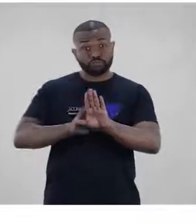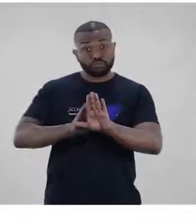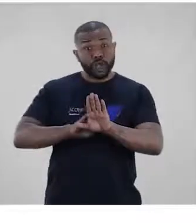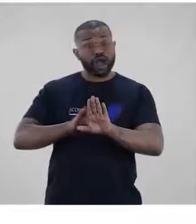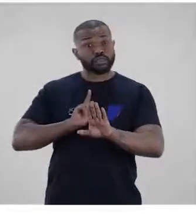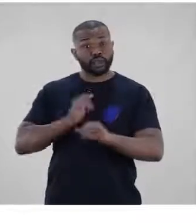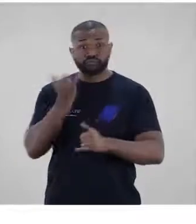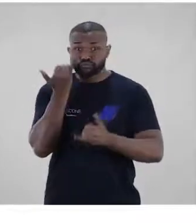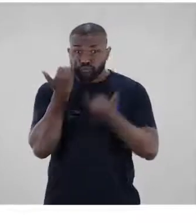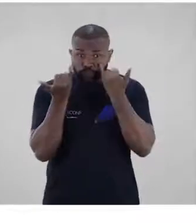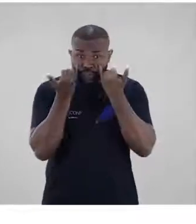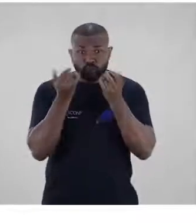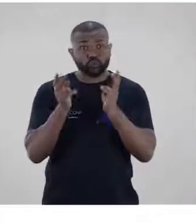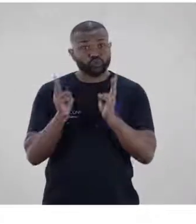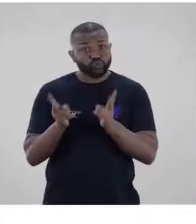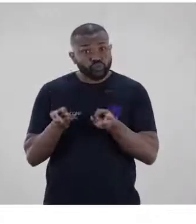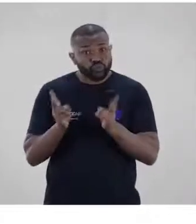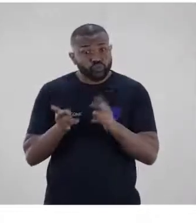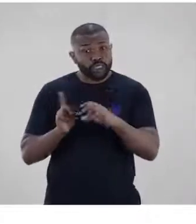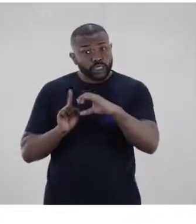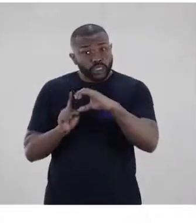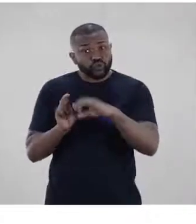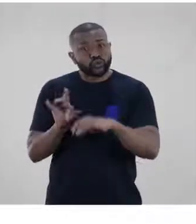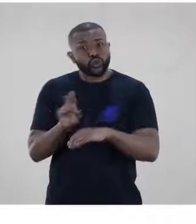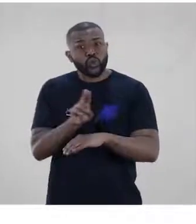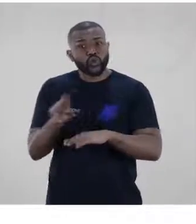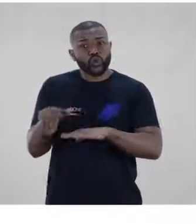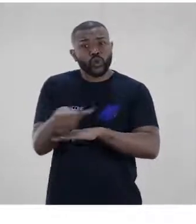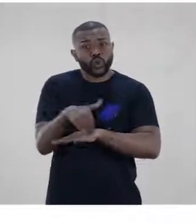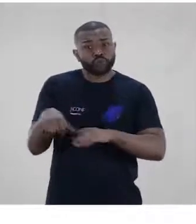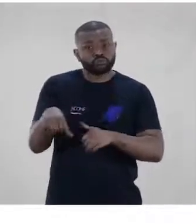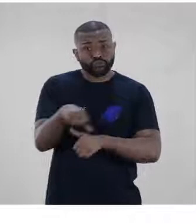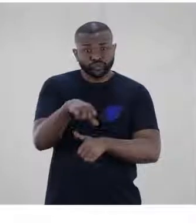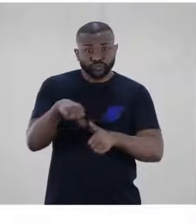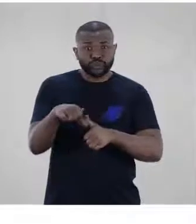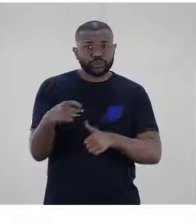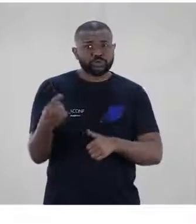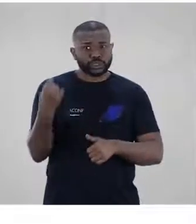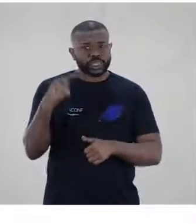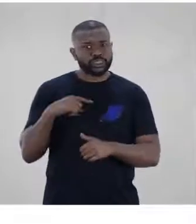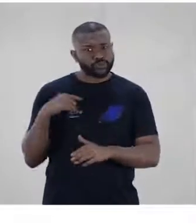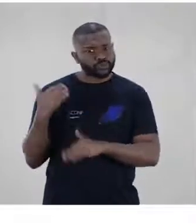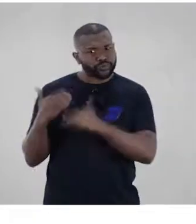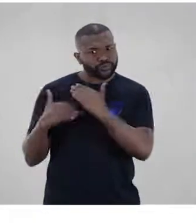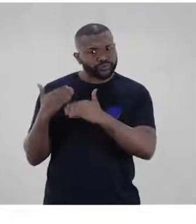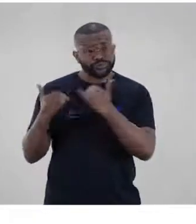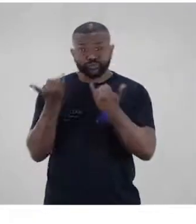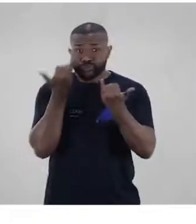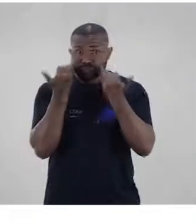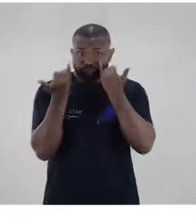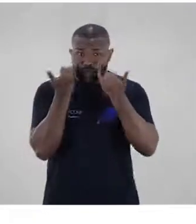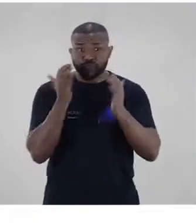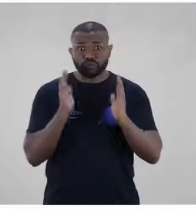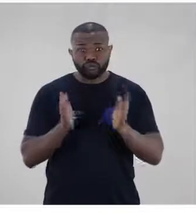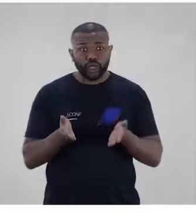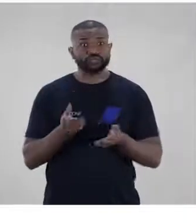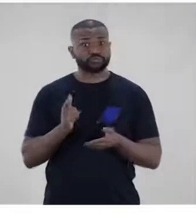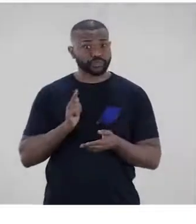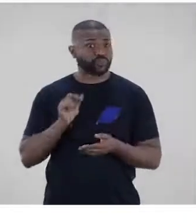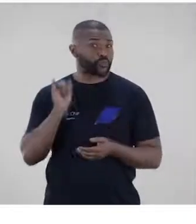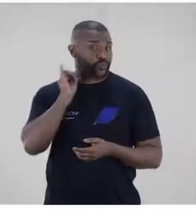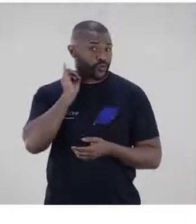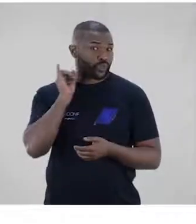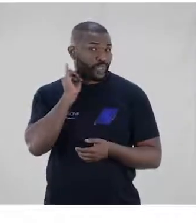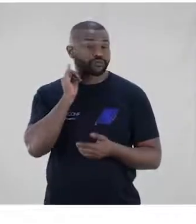keeps the current state of the customer and changes the address. And, for a while, we have had a great evolution around, databases,